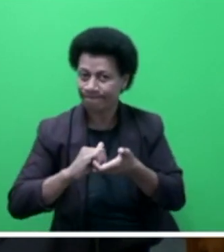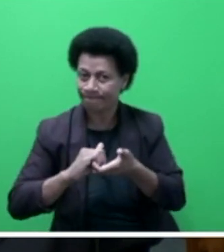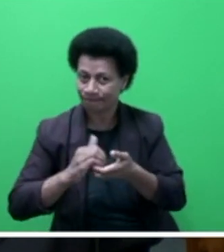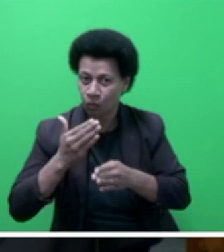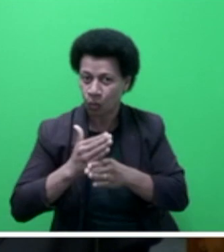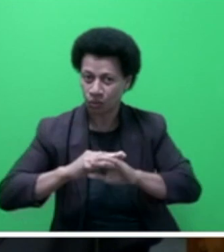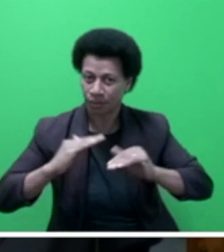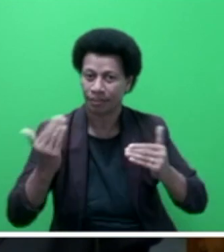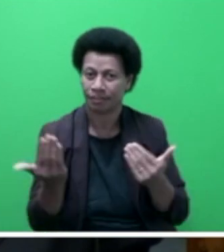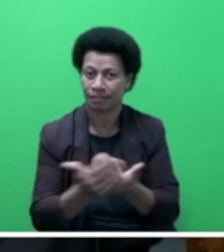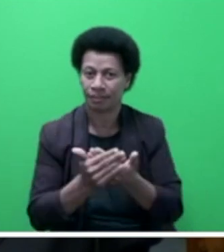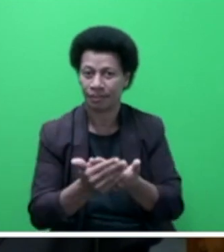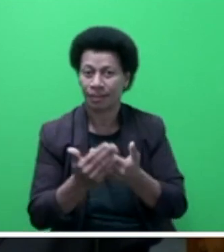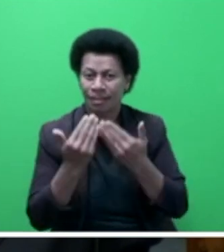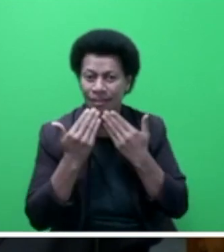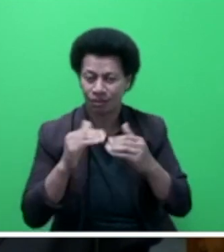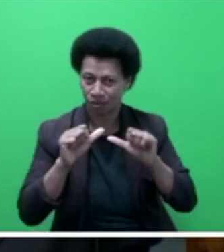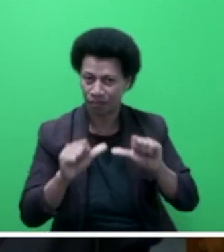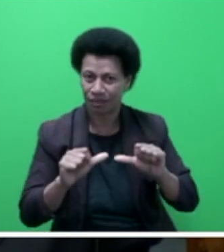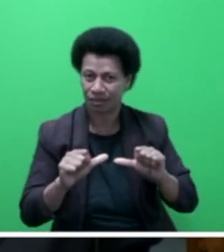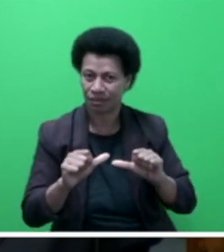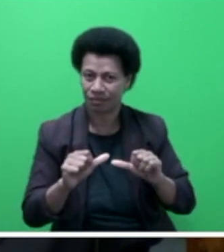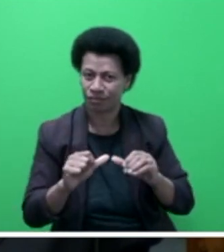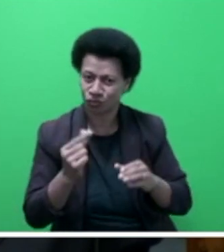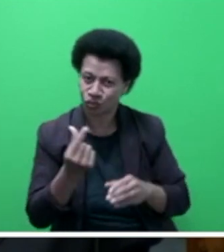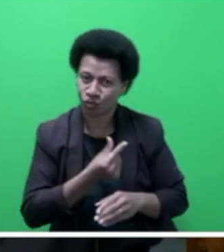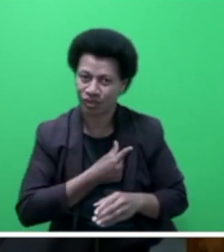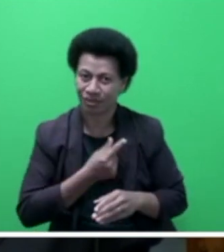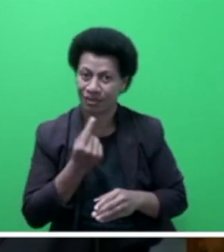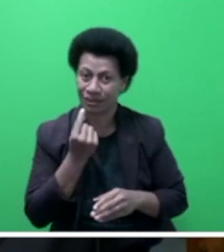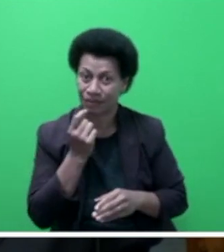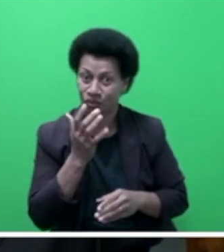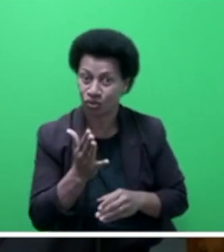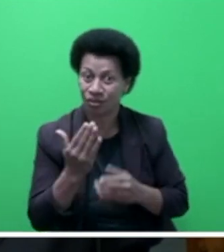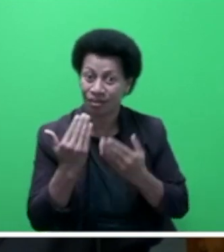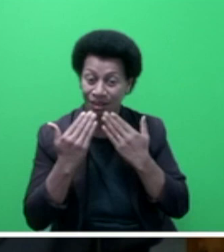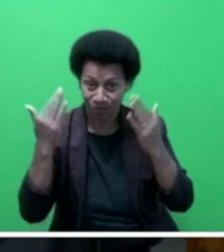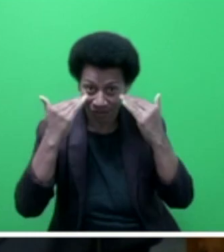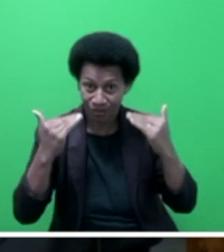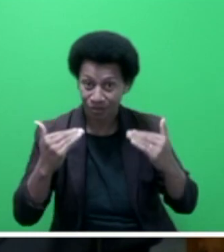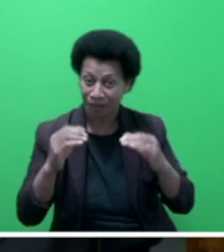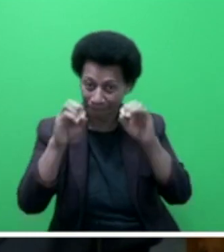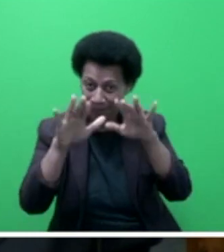Excellency for his most gracious speech, and I wish you, Mr. Speaker, sir, a very blessed Christmas and New Year,